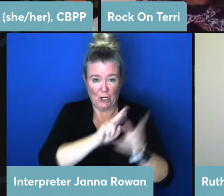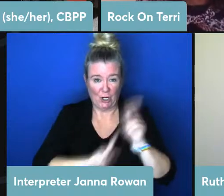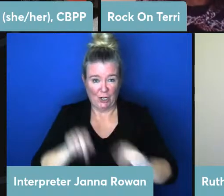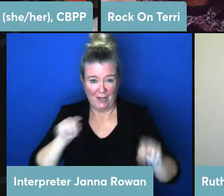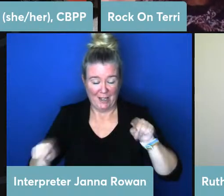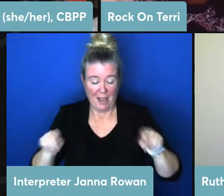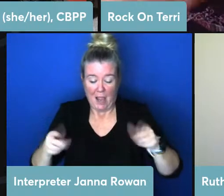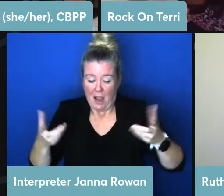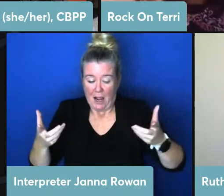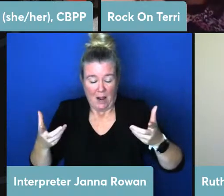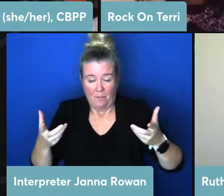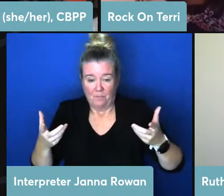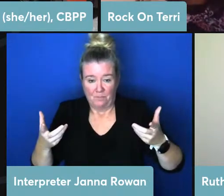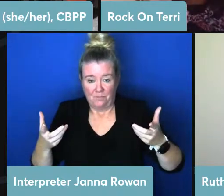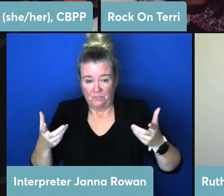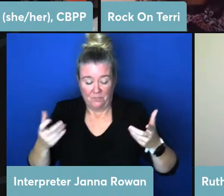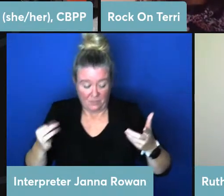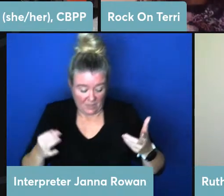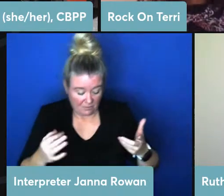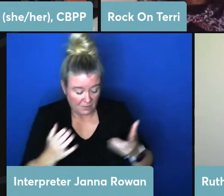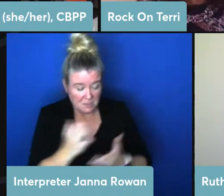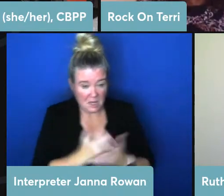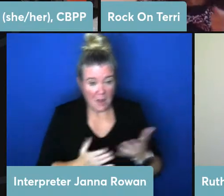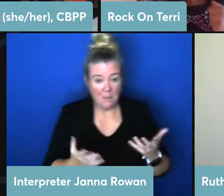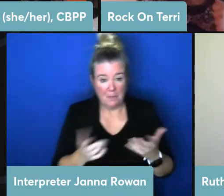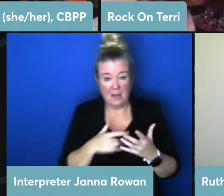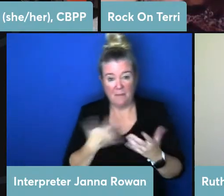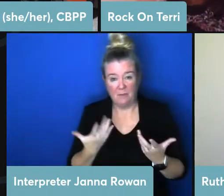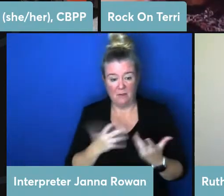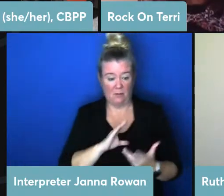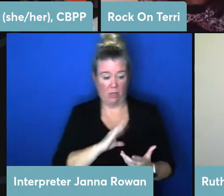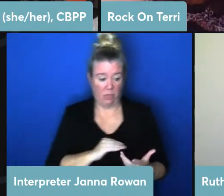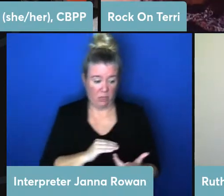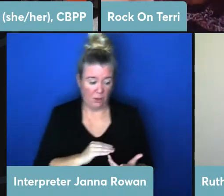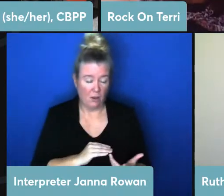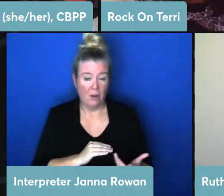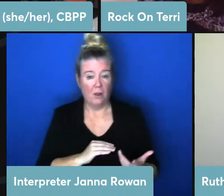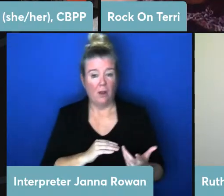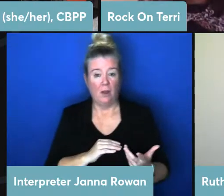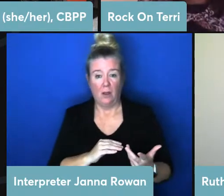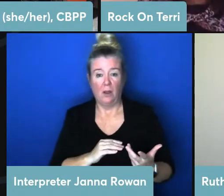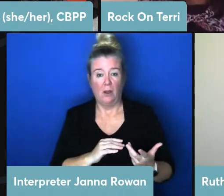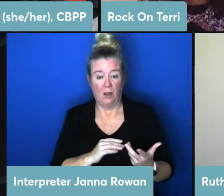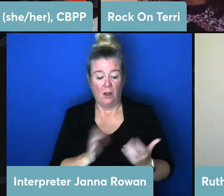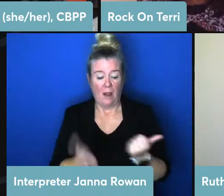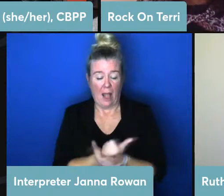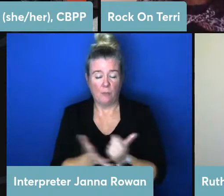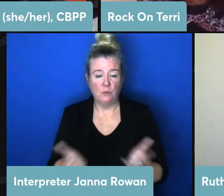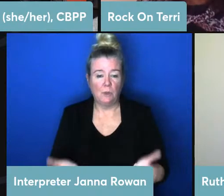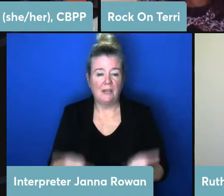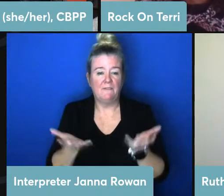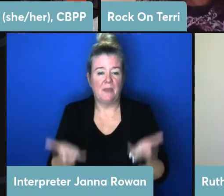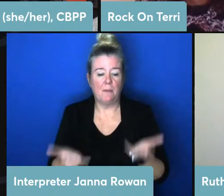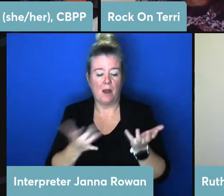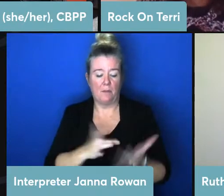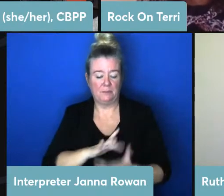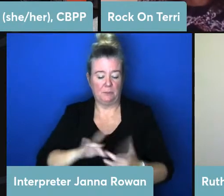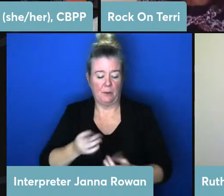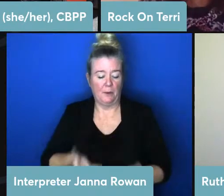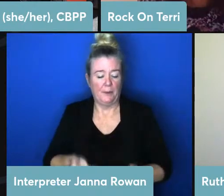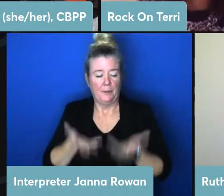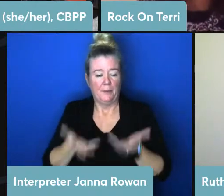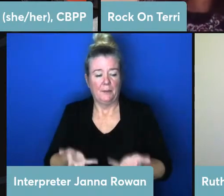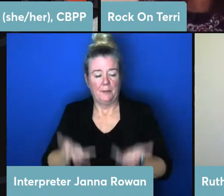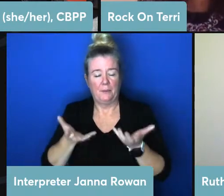You know, when somebody's getting down and out, just lifting up is the best thing, and